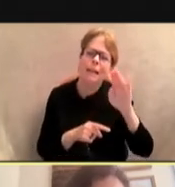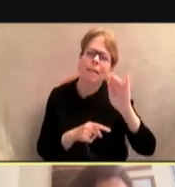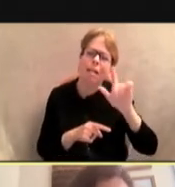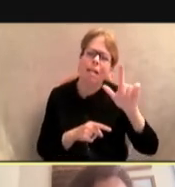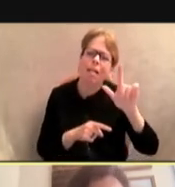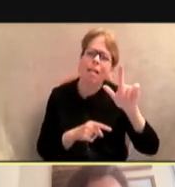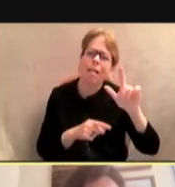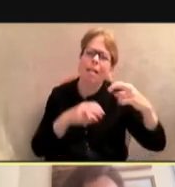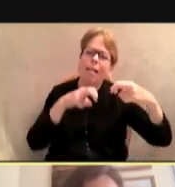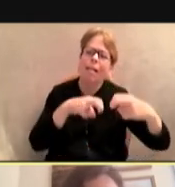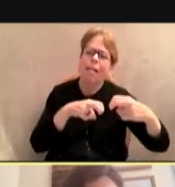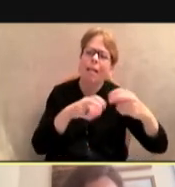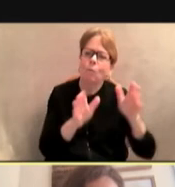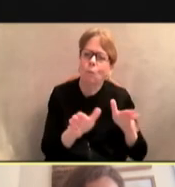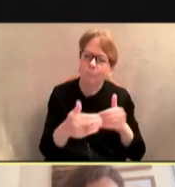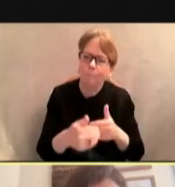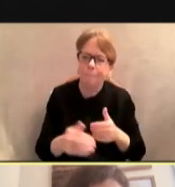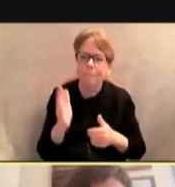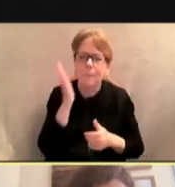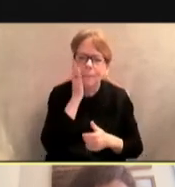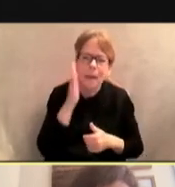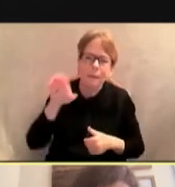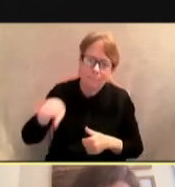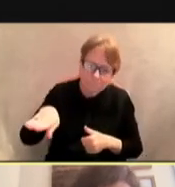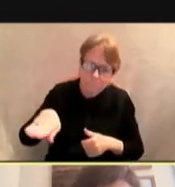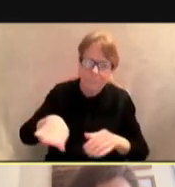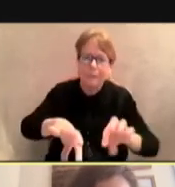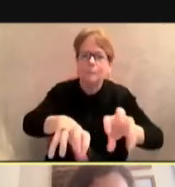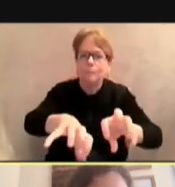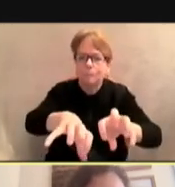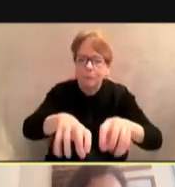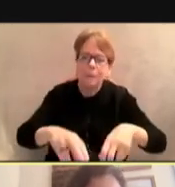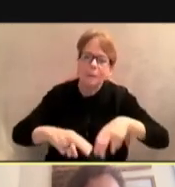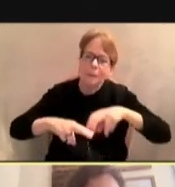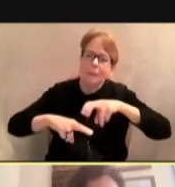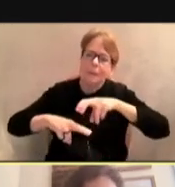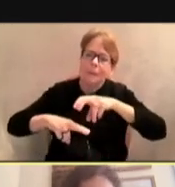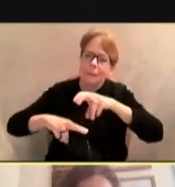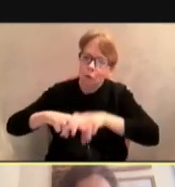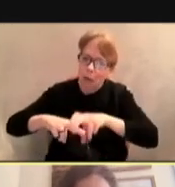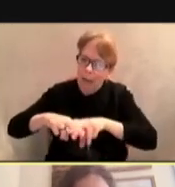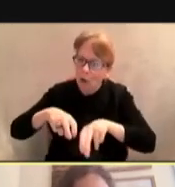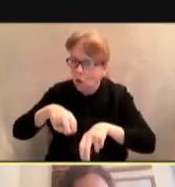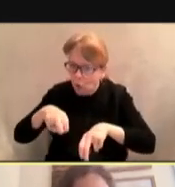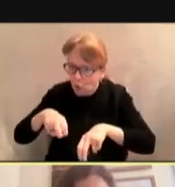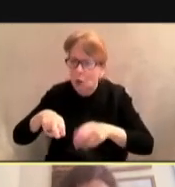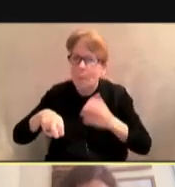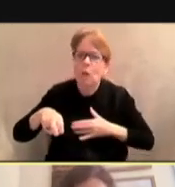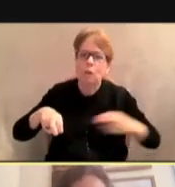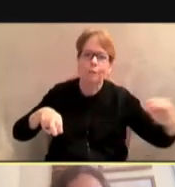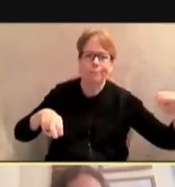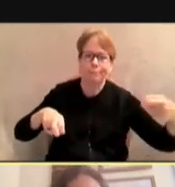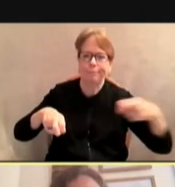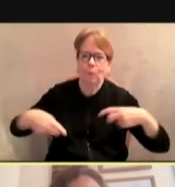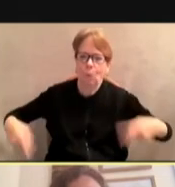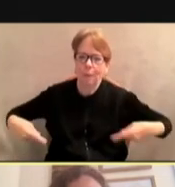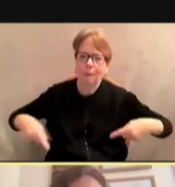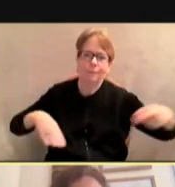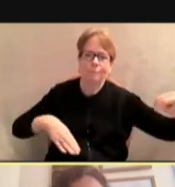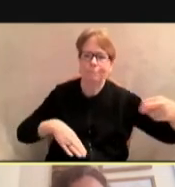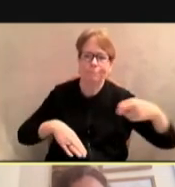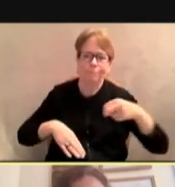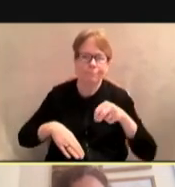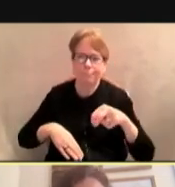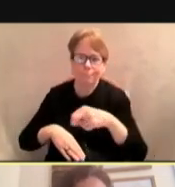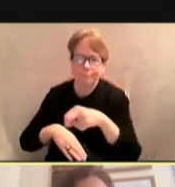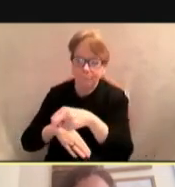with a bed, a sink, a chair, and a person using a mobility device preparing to come into their visit. This